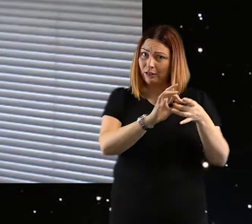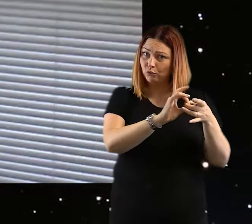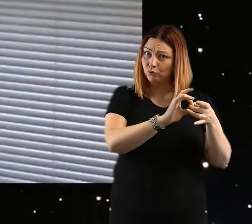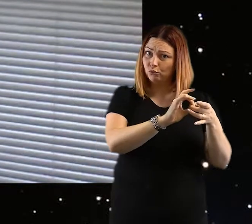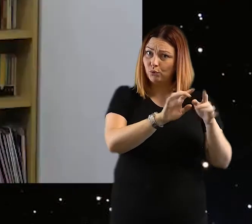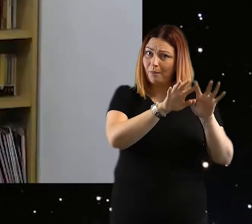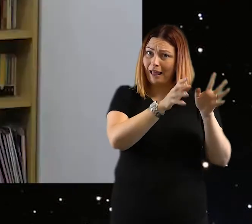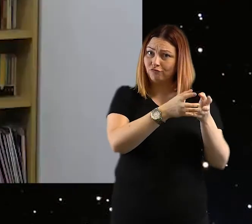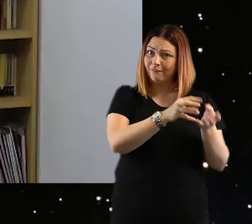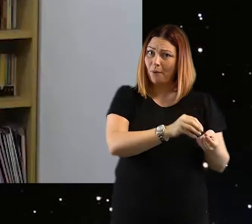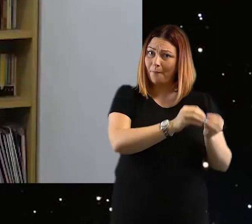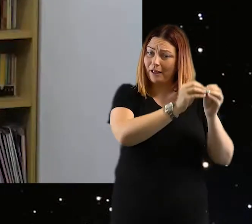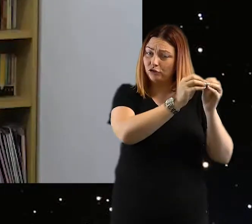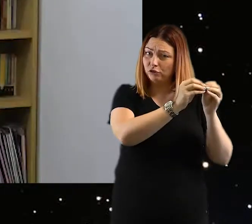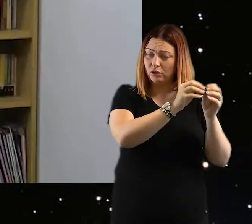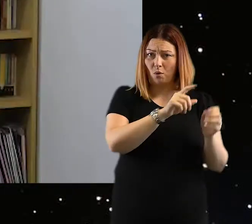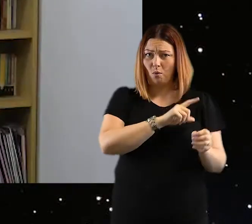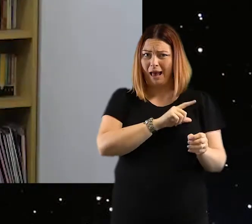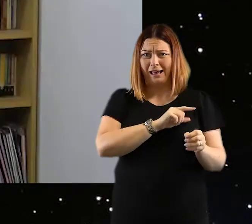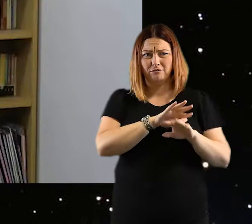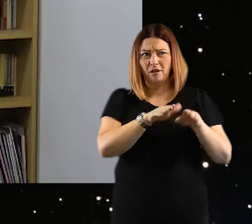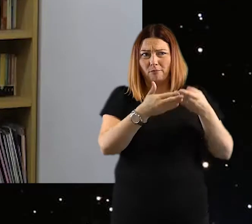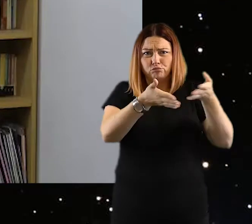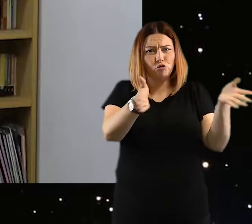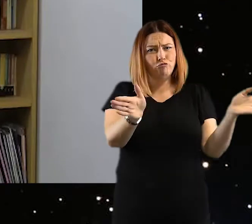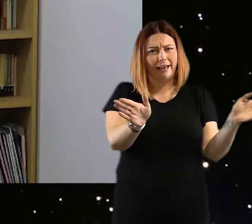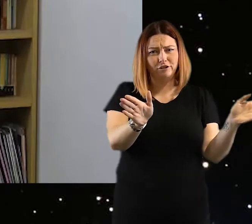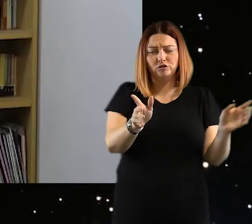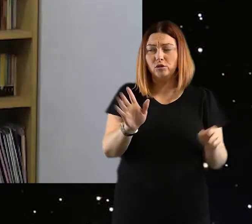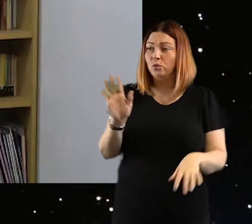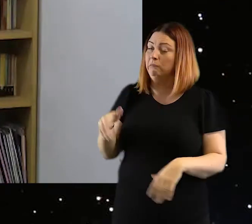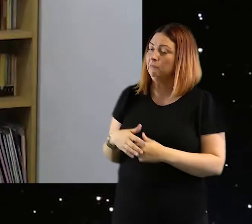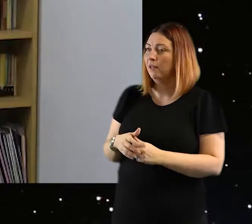that? That's an interesting question, isn't it? Because there's not a very broad range, is there, in this?